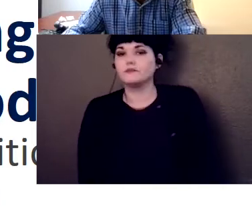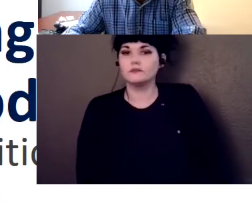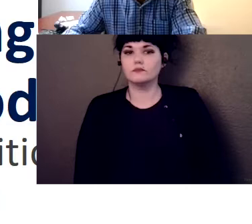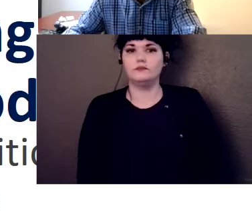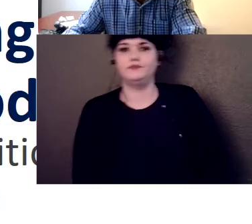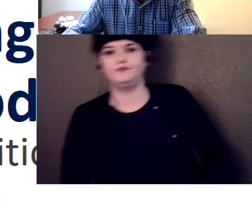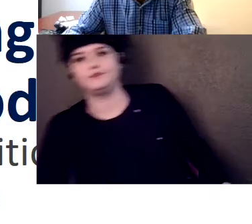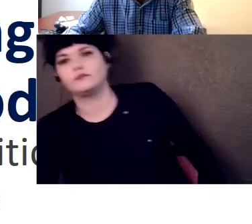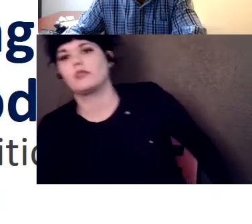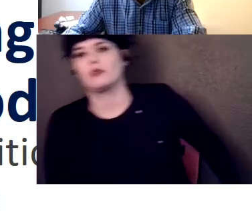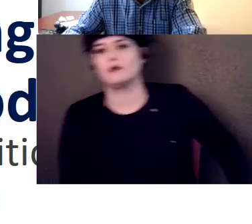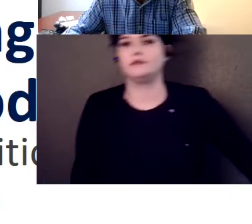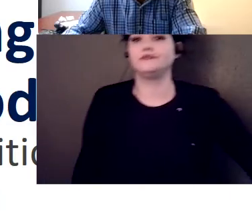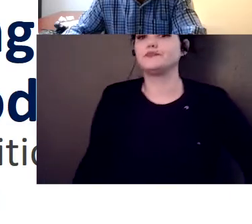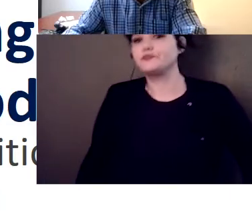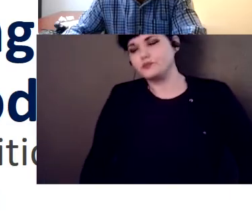Give me one moment.